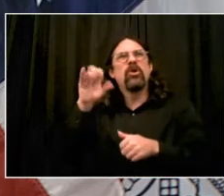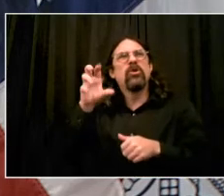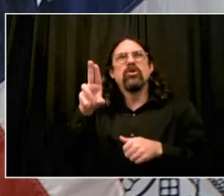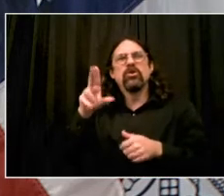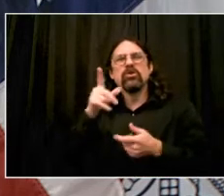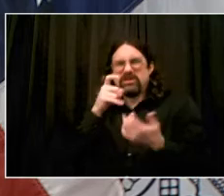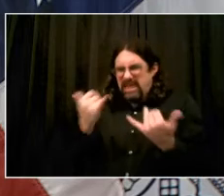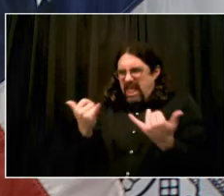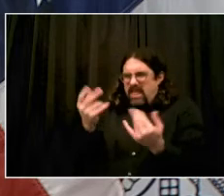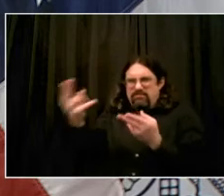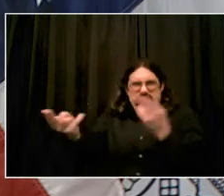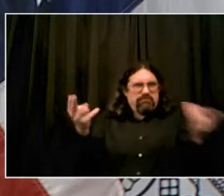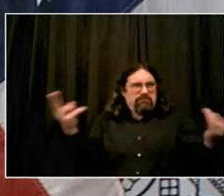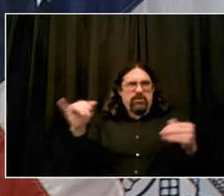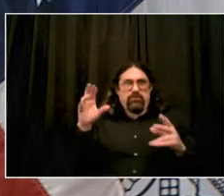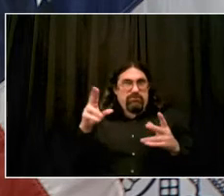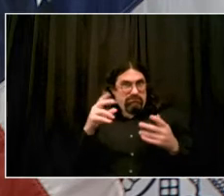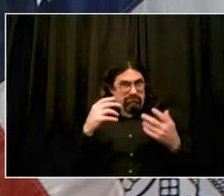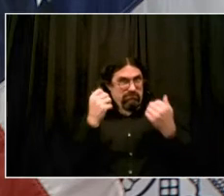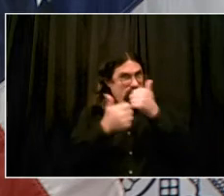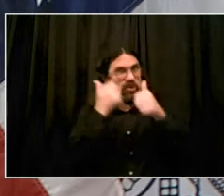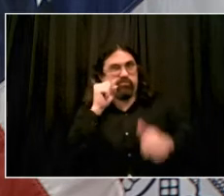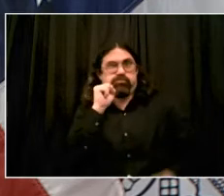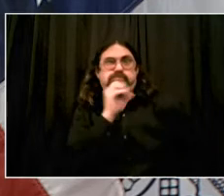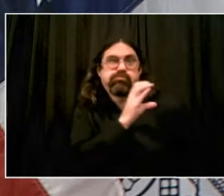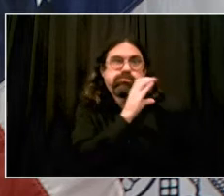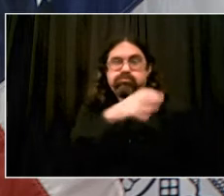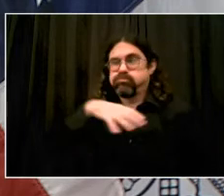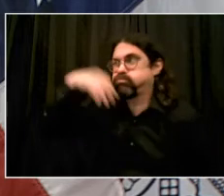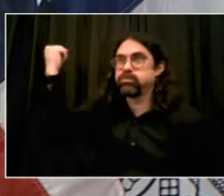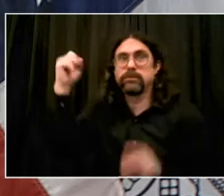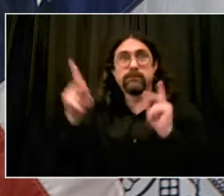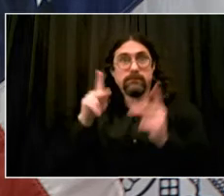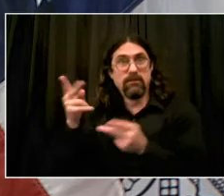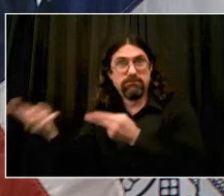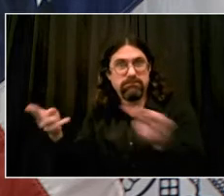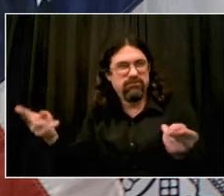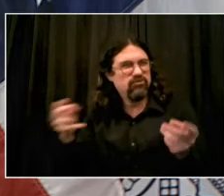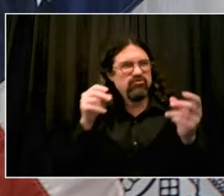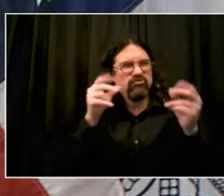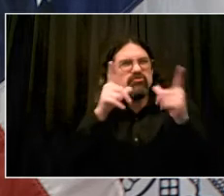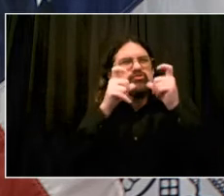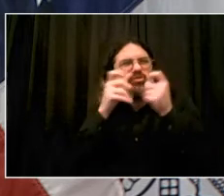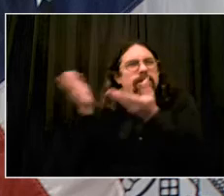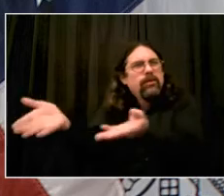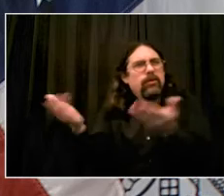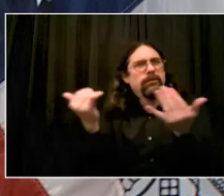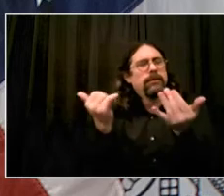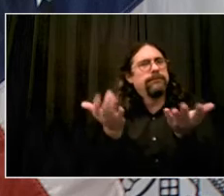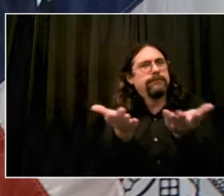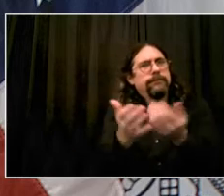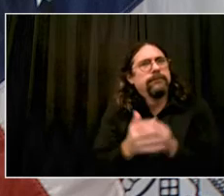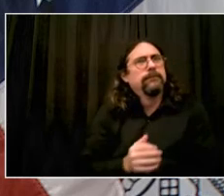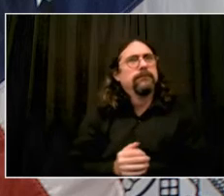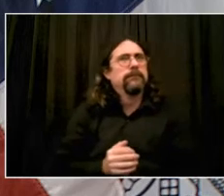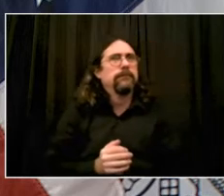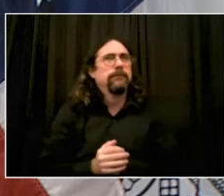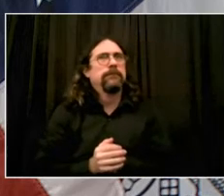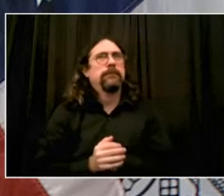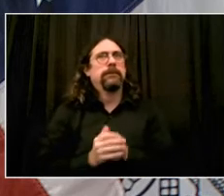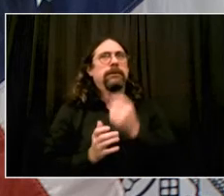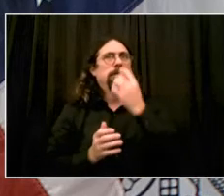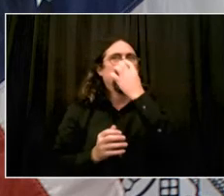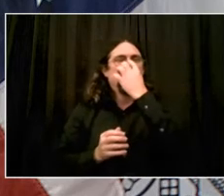yes, whenever we see an uptick in a community, there is a targeted effort to engage community leaders and community institutions who are the